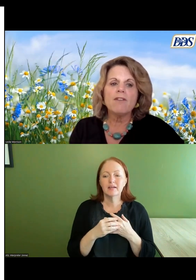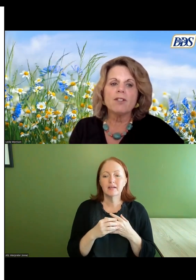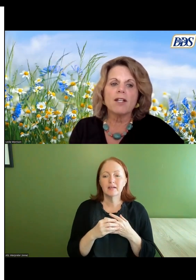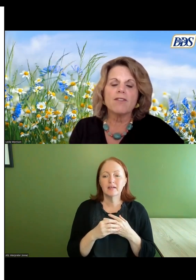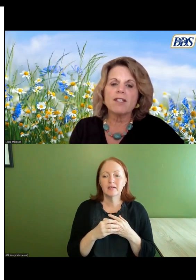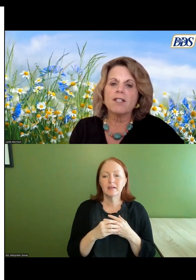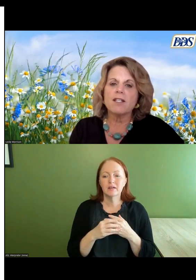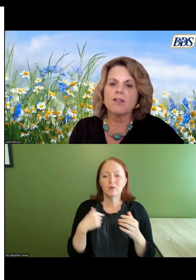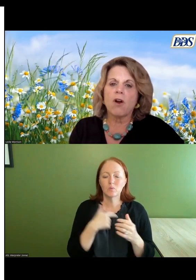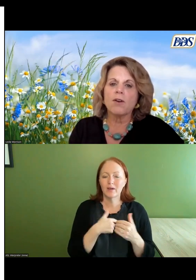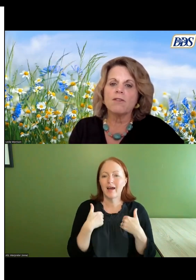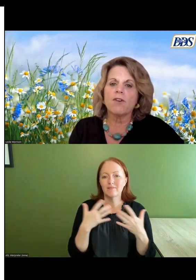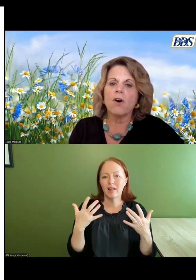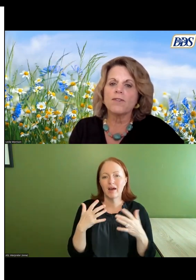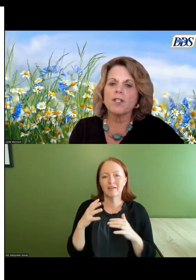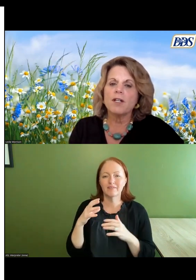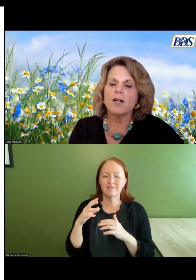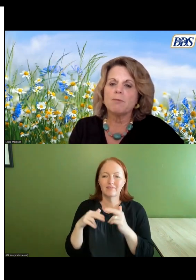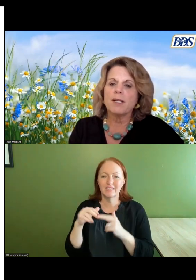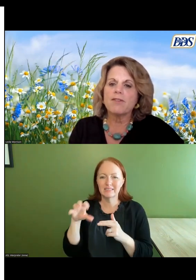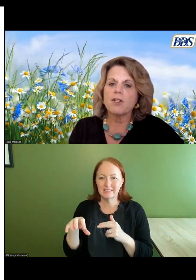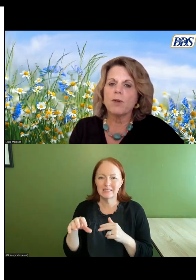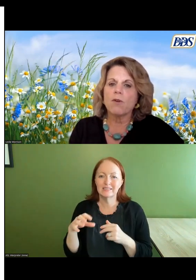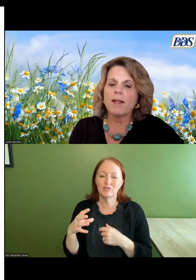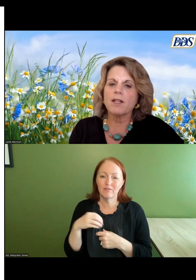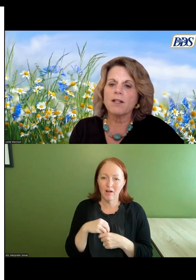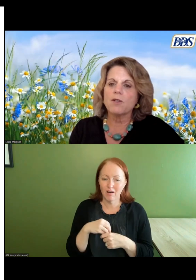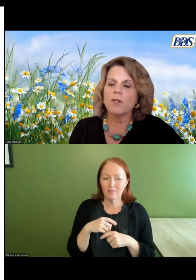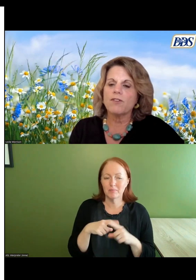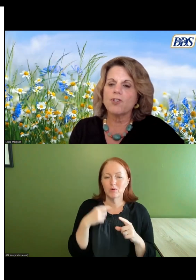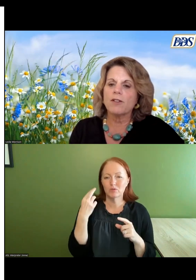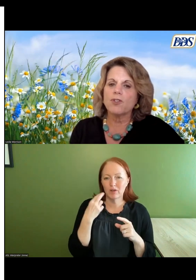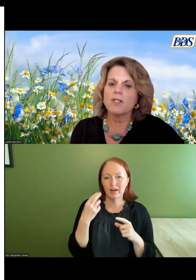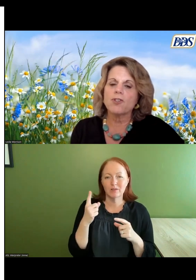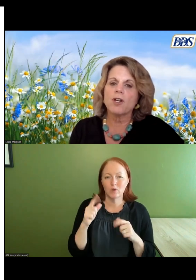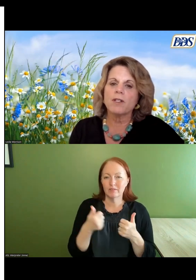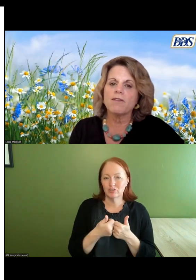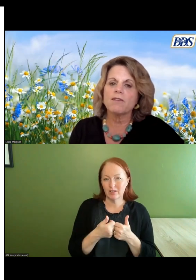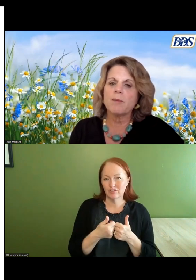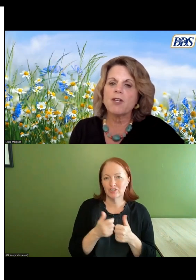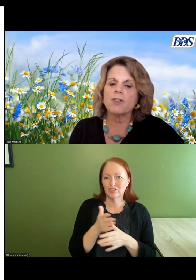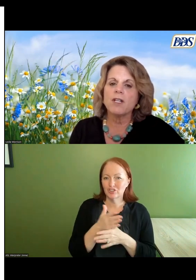We have a lot of entities that are involved, but I think we all recognize that one of the challenges is the